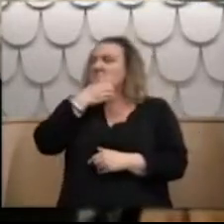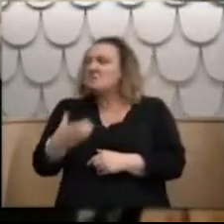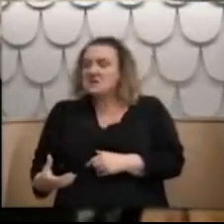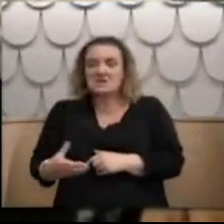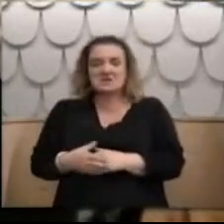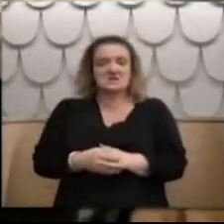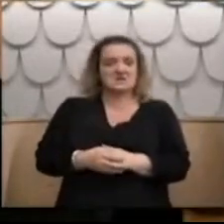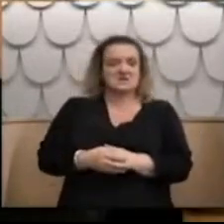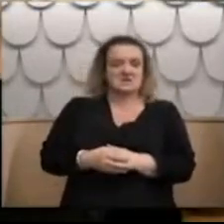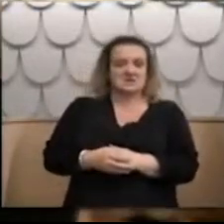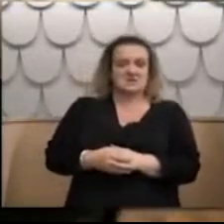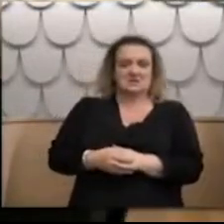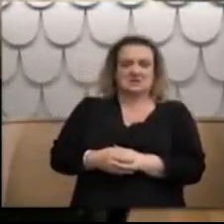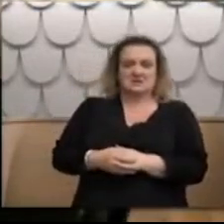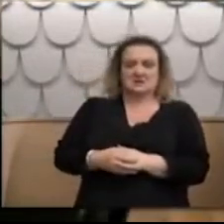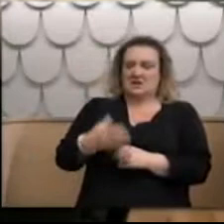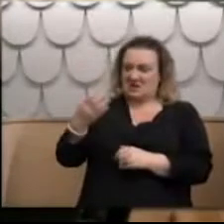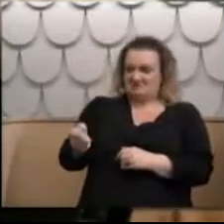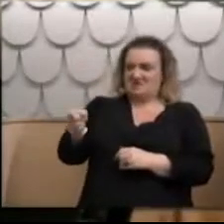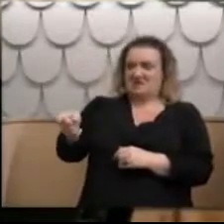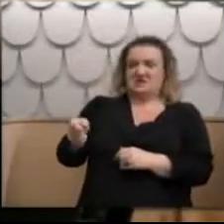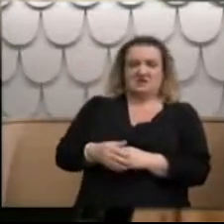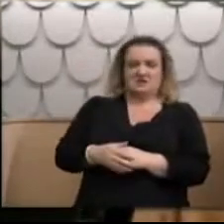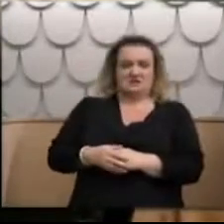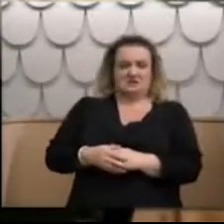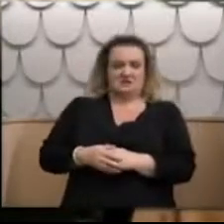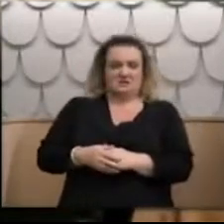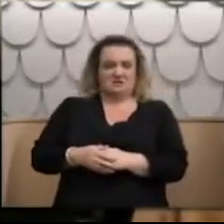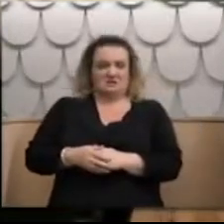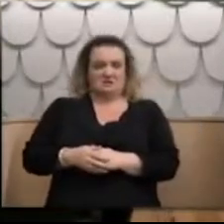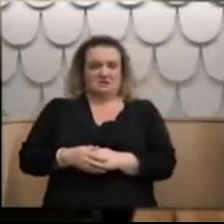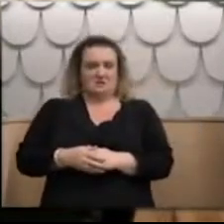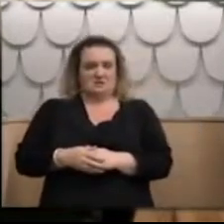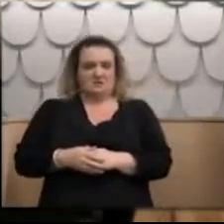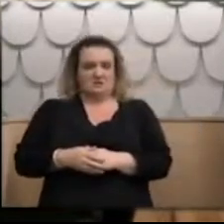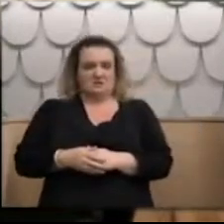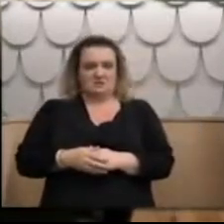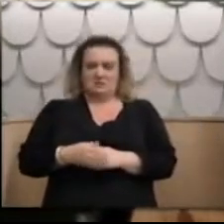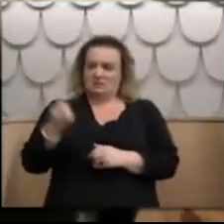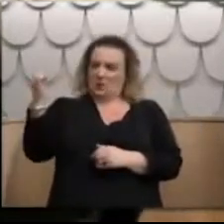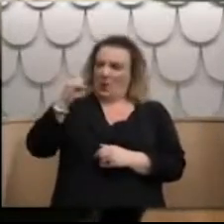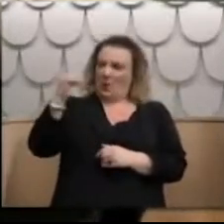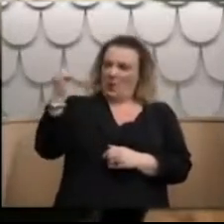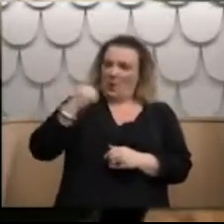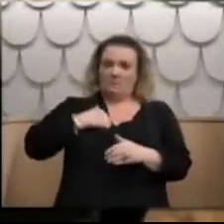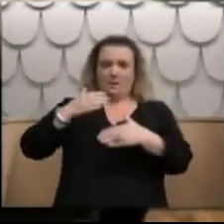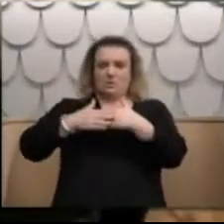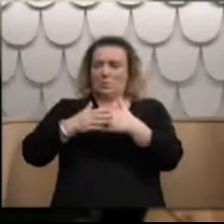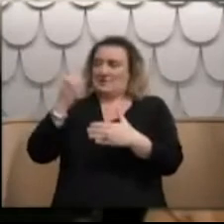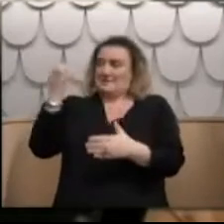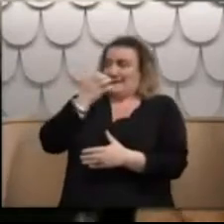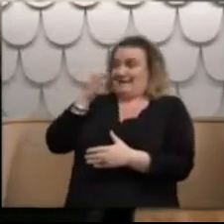were seen heaps of them having beads and that, and knocking on my door, banging on my door, and they were making me